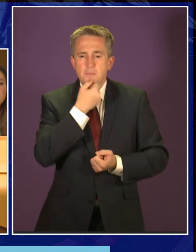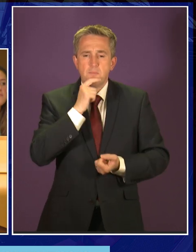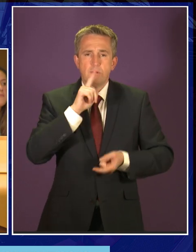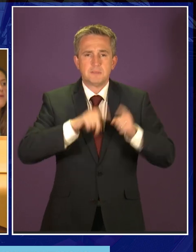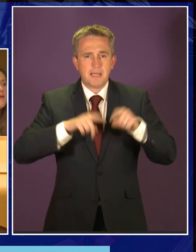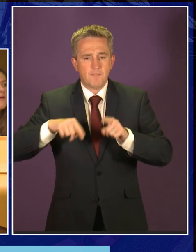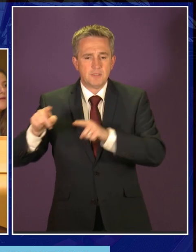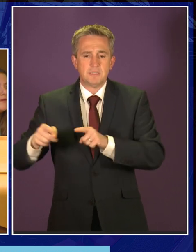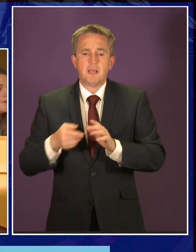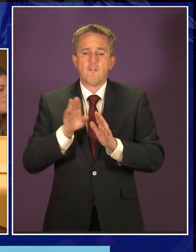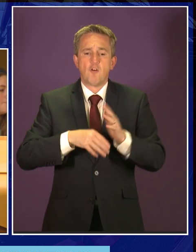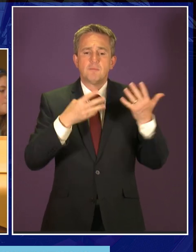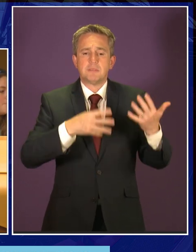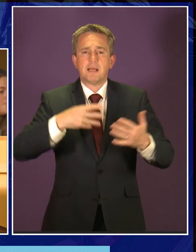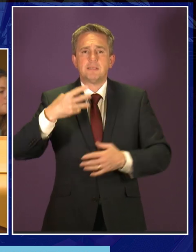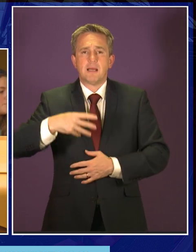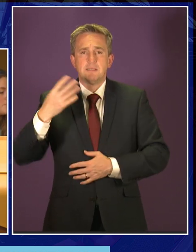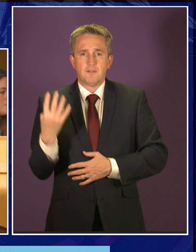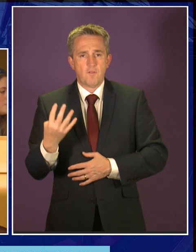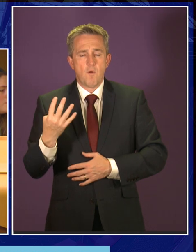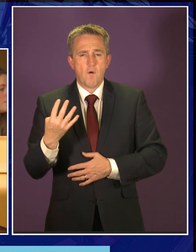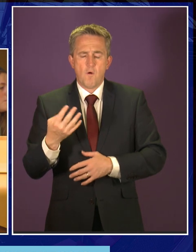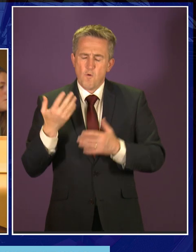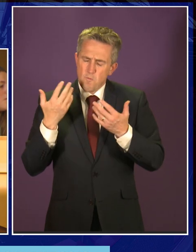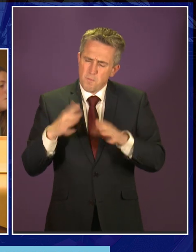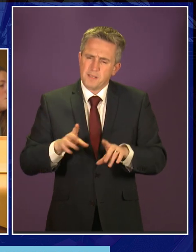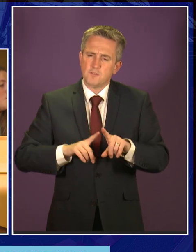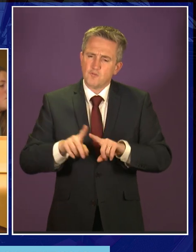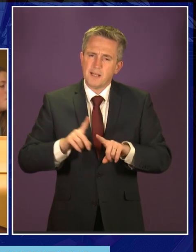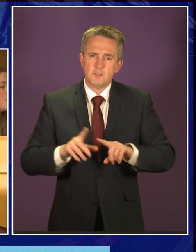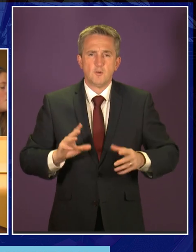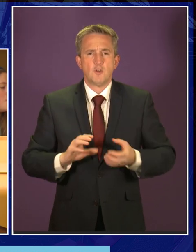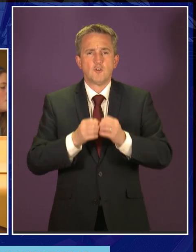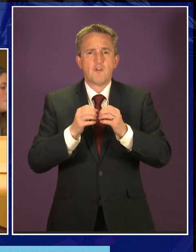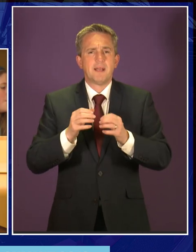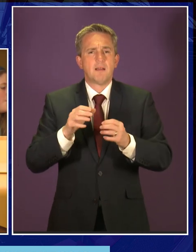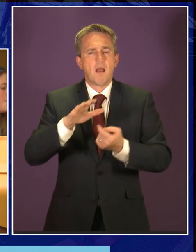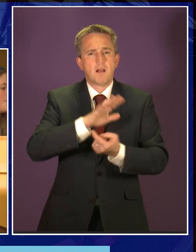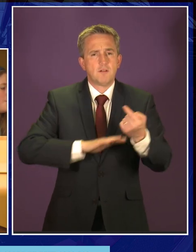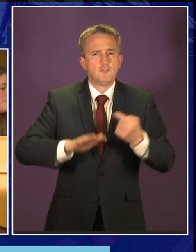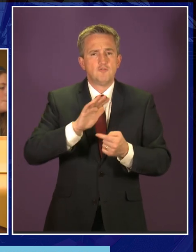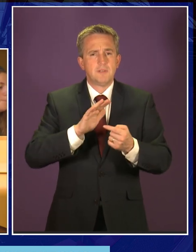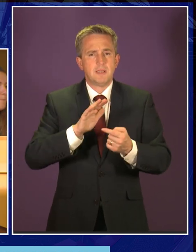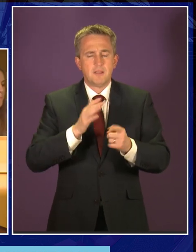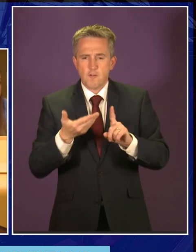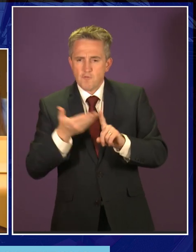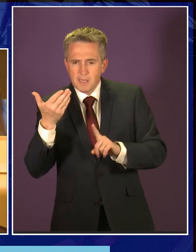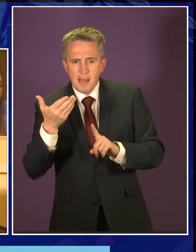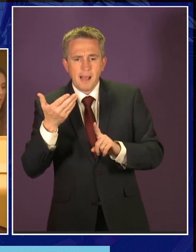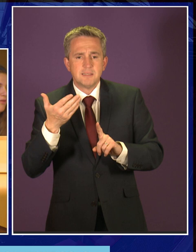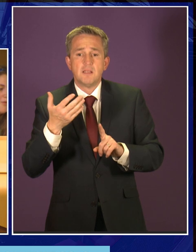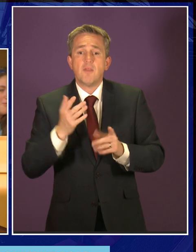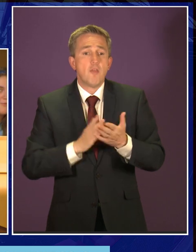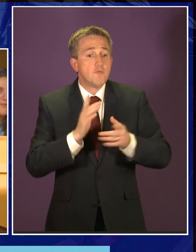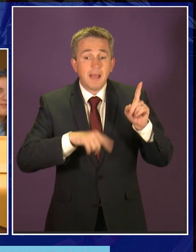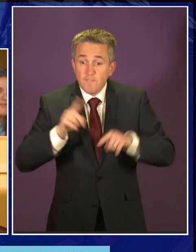Since 1994, we as a nation, we have been working tirelessly to build a country that recognizes that there is unity in diversity.